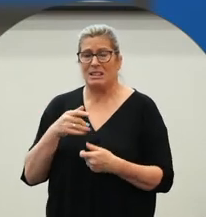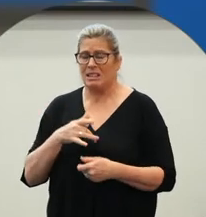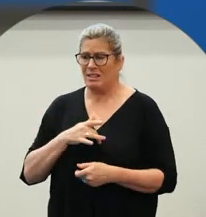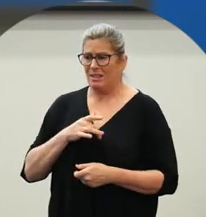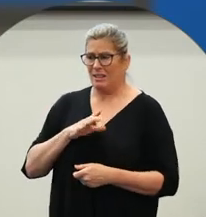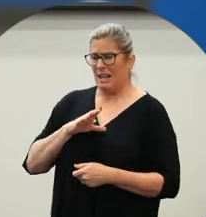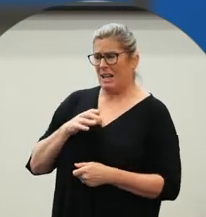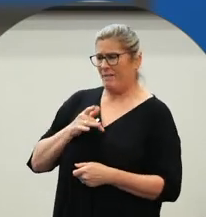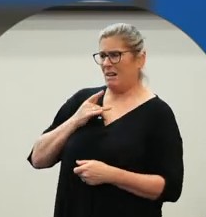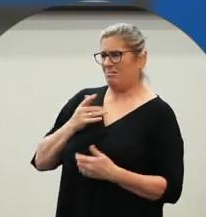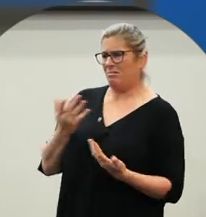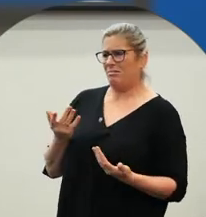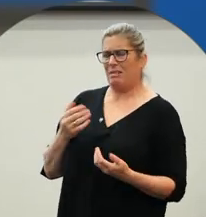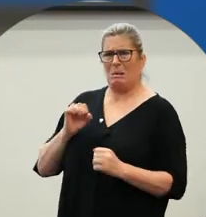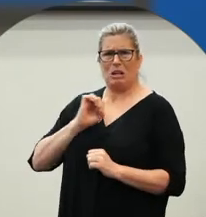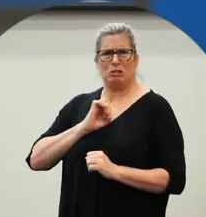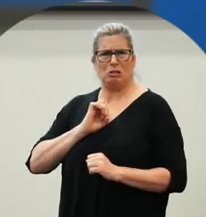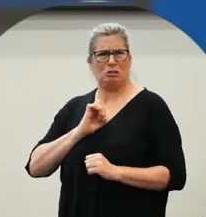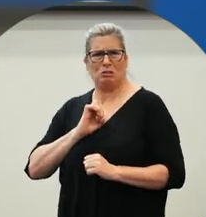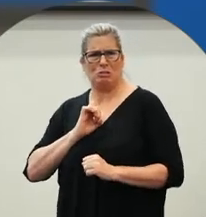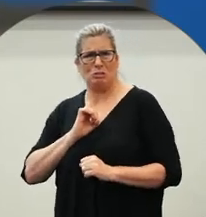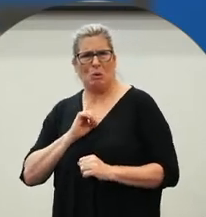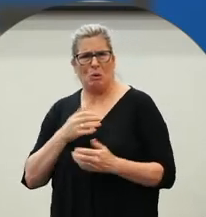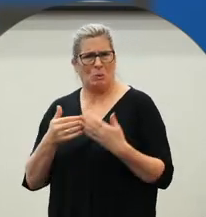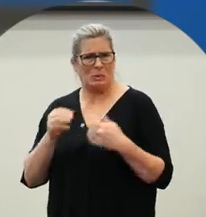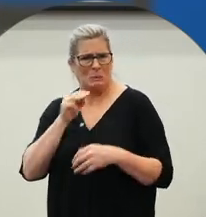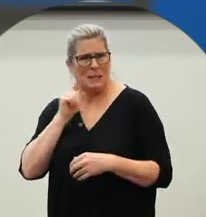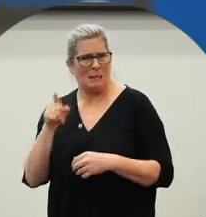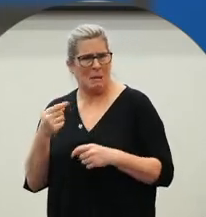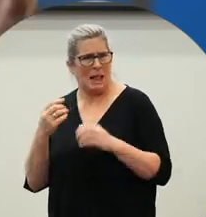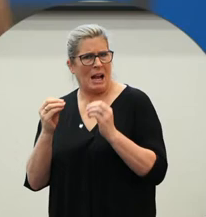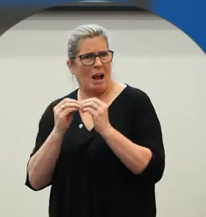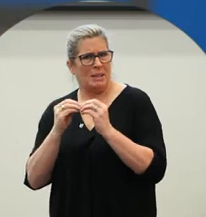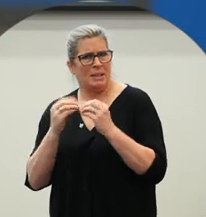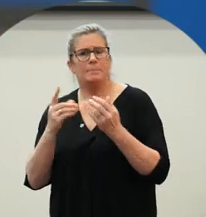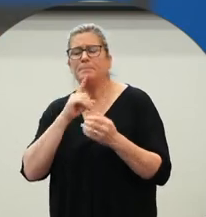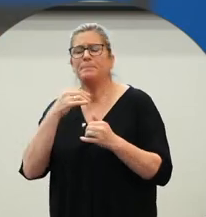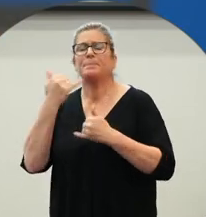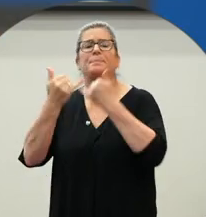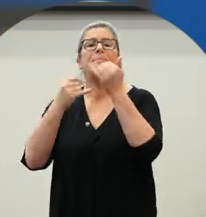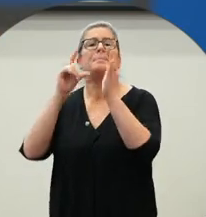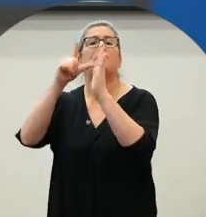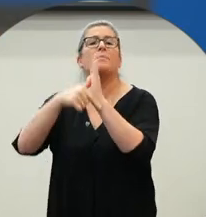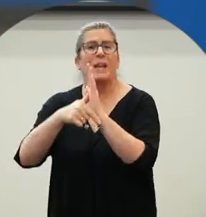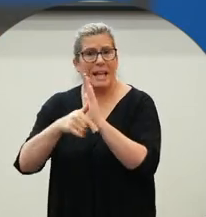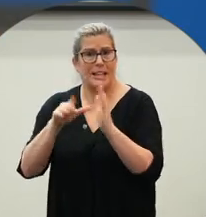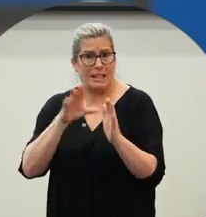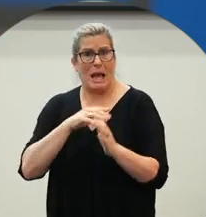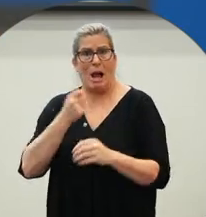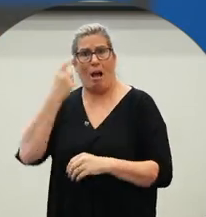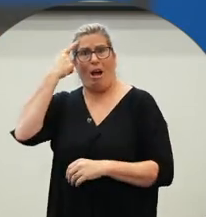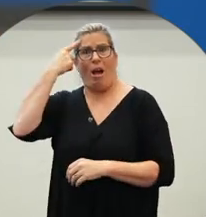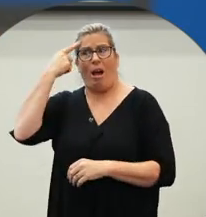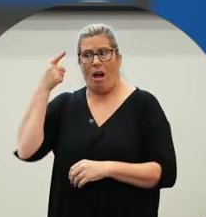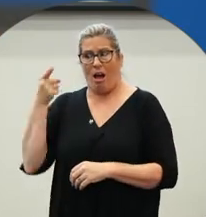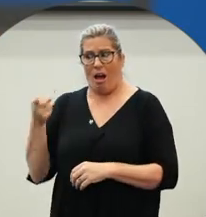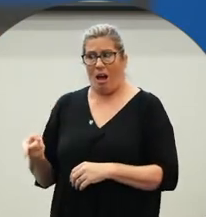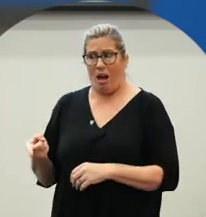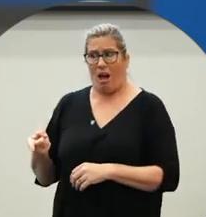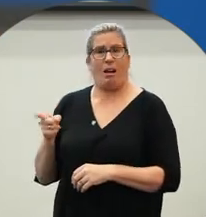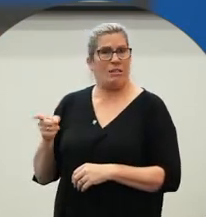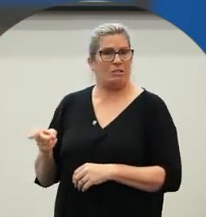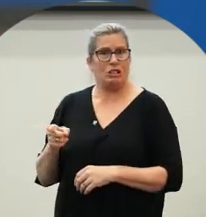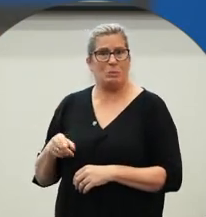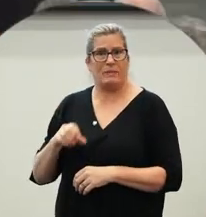quite sure where he stood with that remark, but that years later it's obvious to him that she was more serious than he took her that